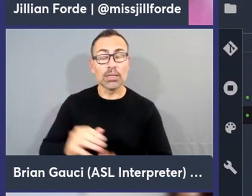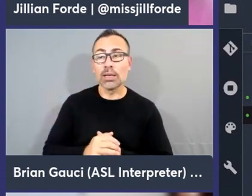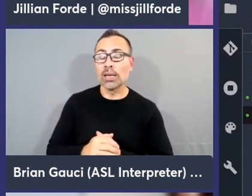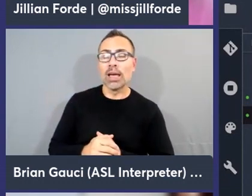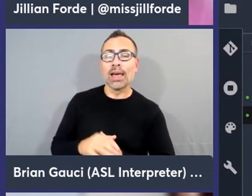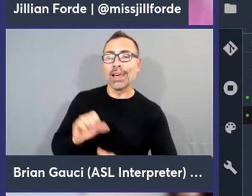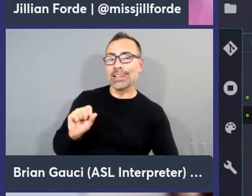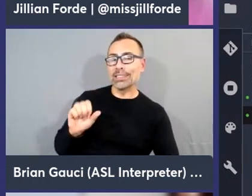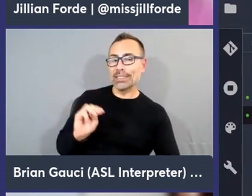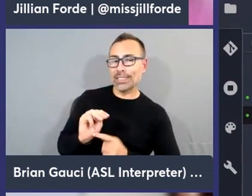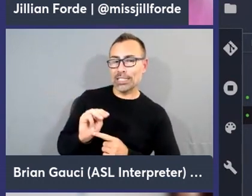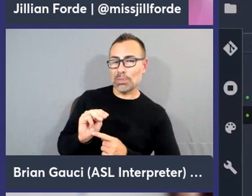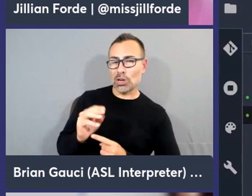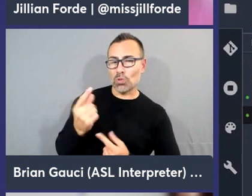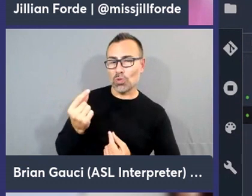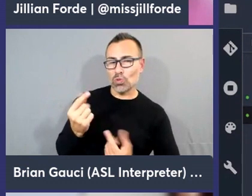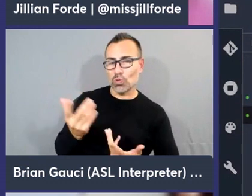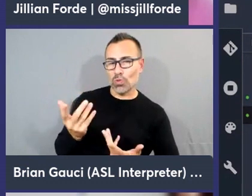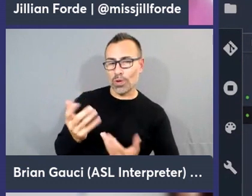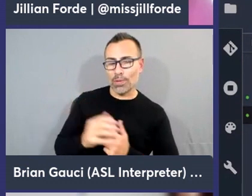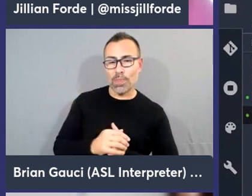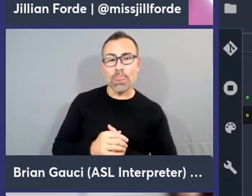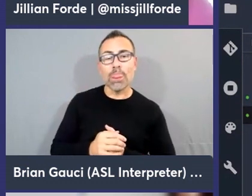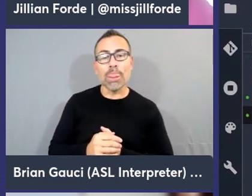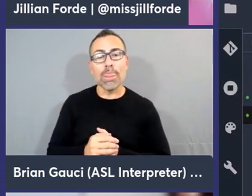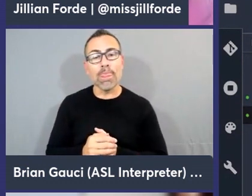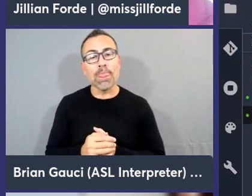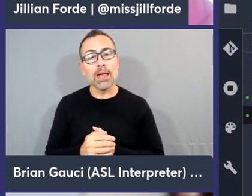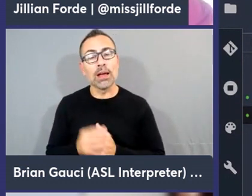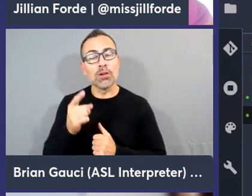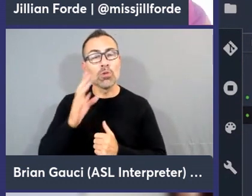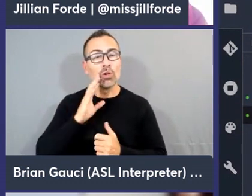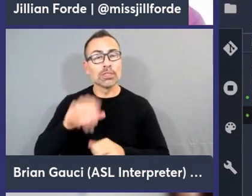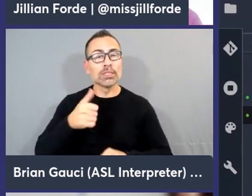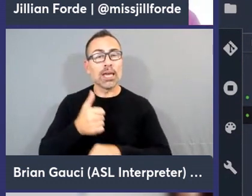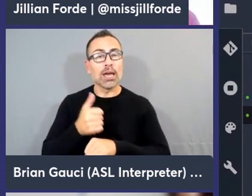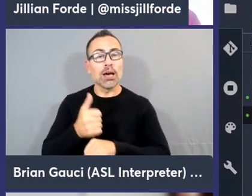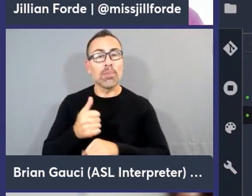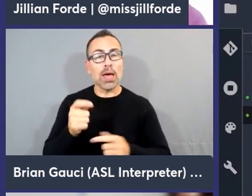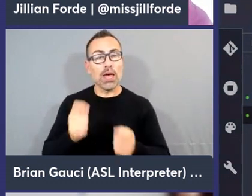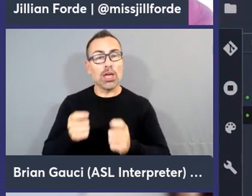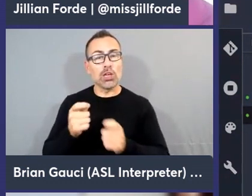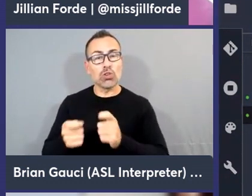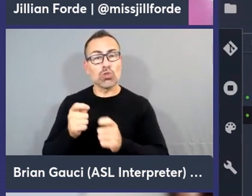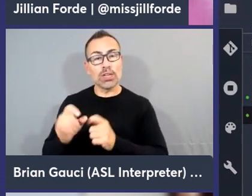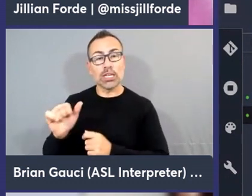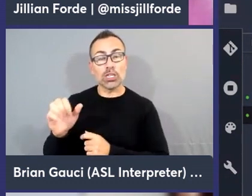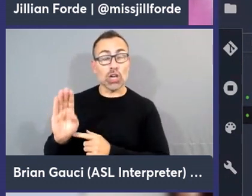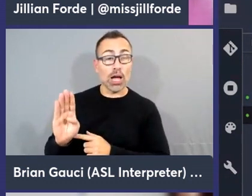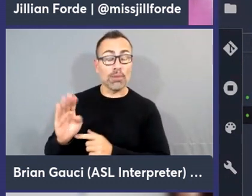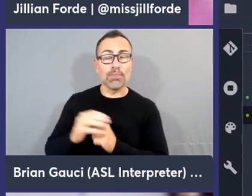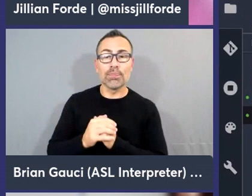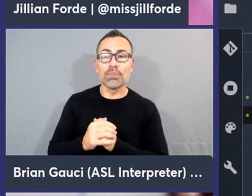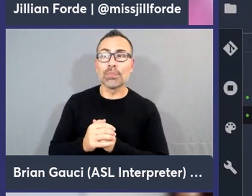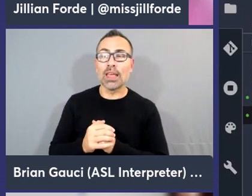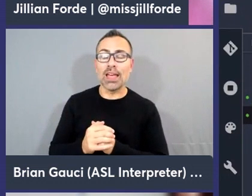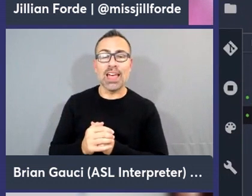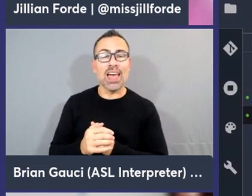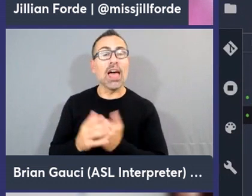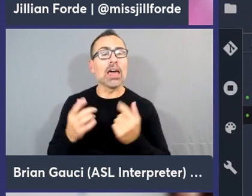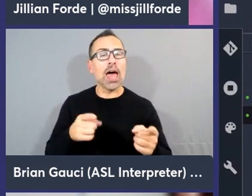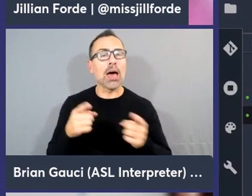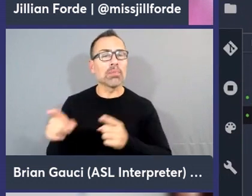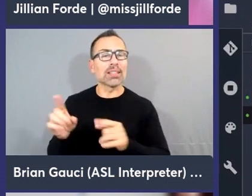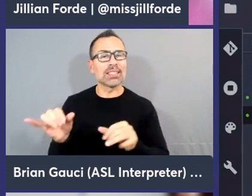is we spin up a tuning job, and what underpins the tuning job is several different training